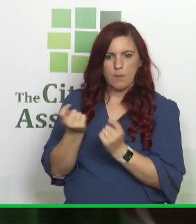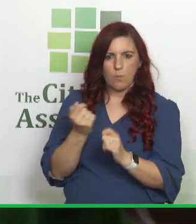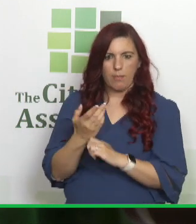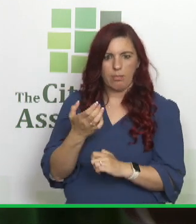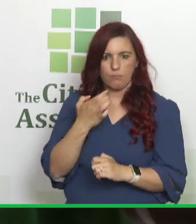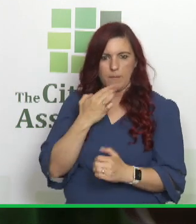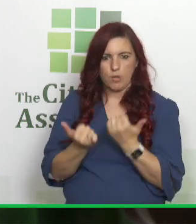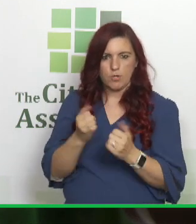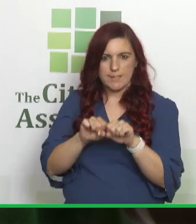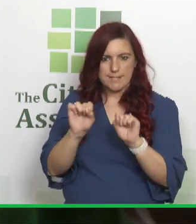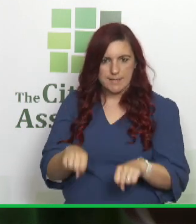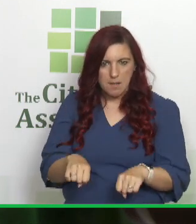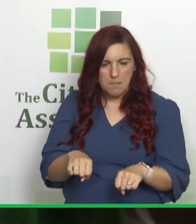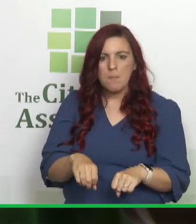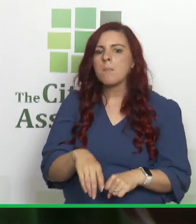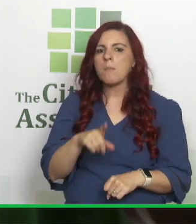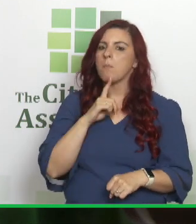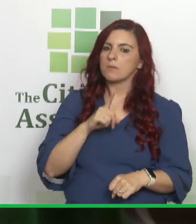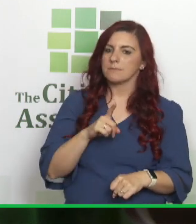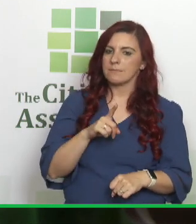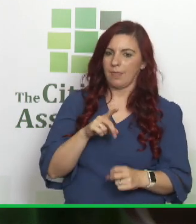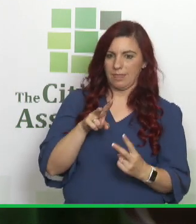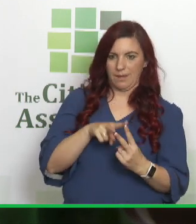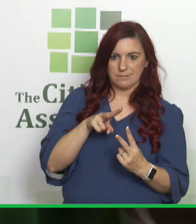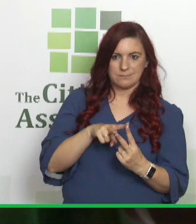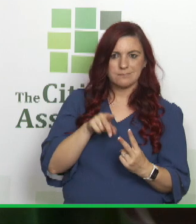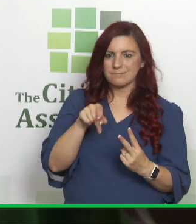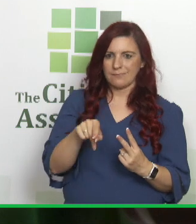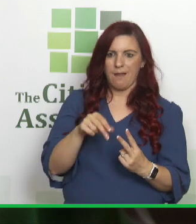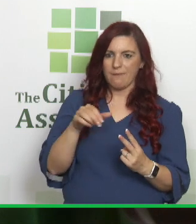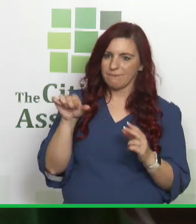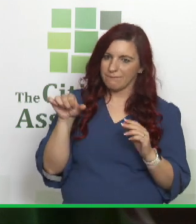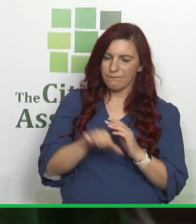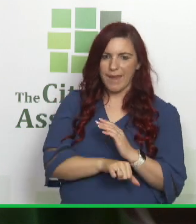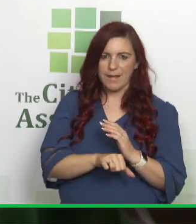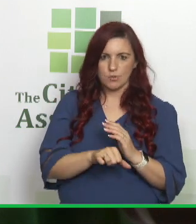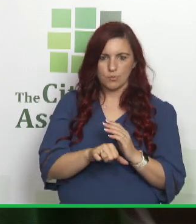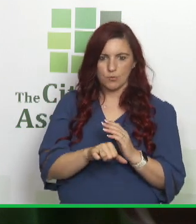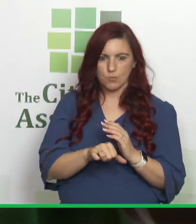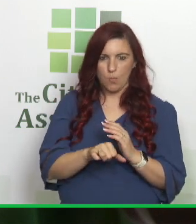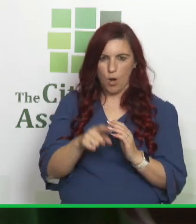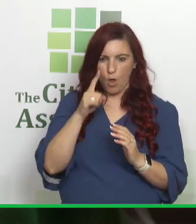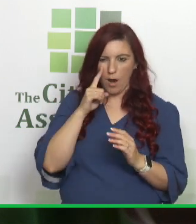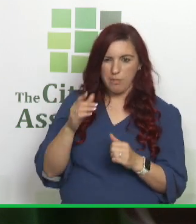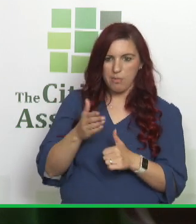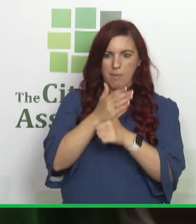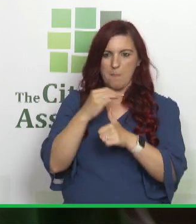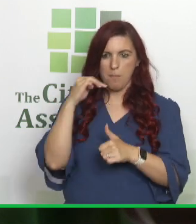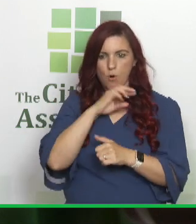system. However, these discussions, in my view, often fail to address the fundamental question of